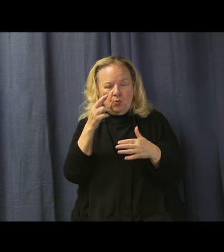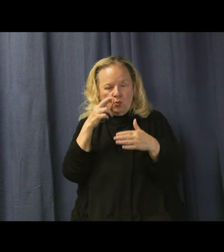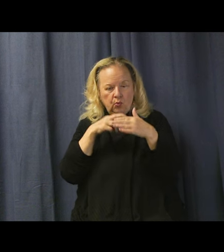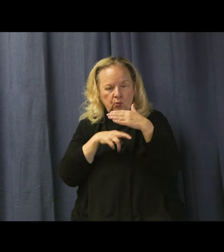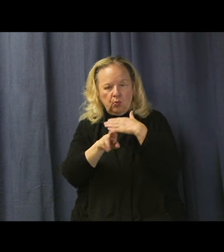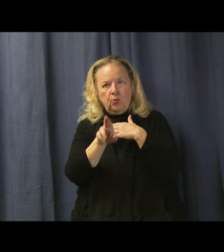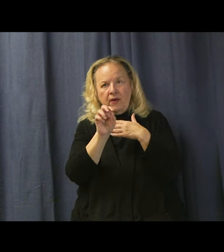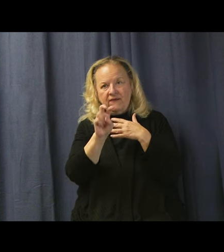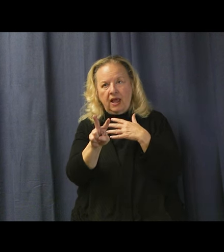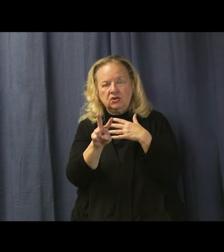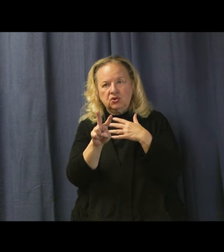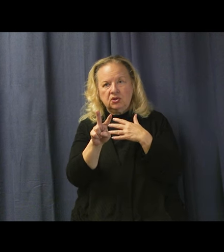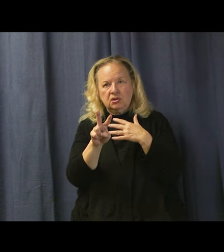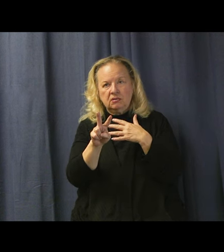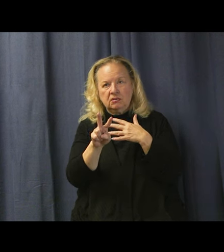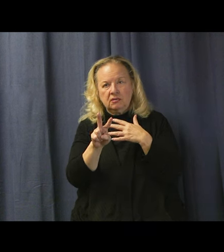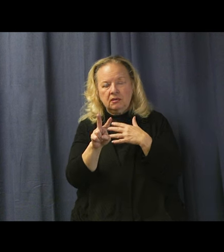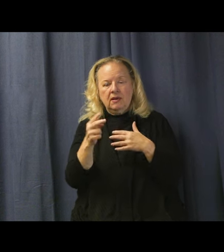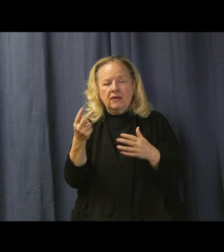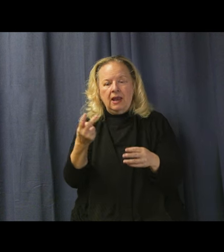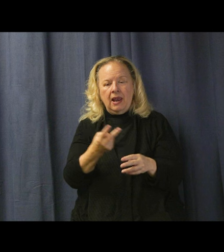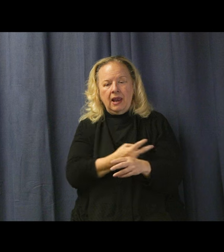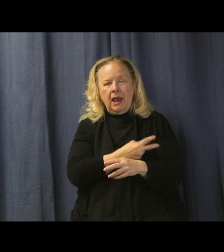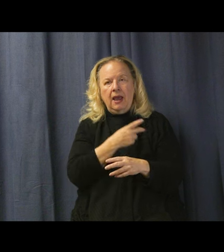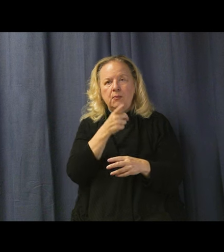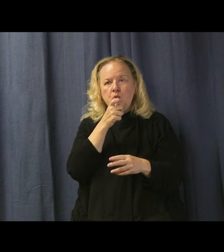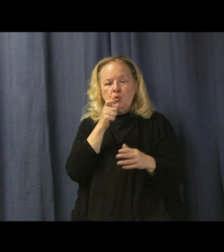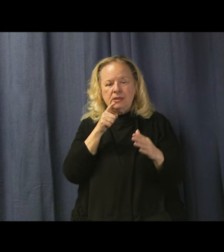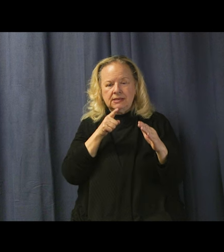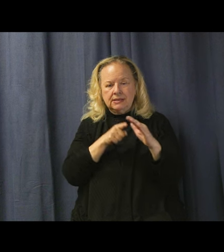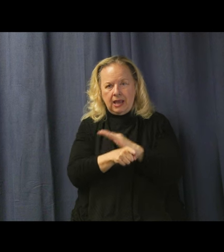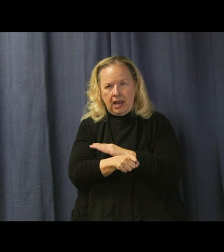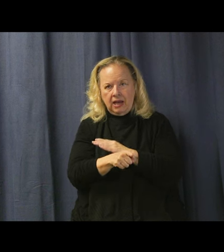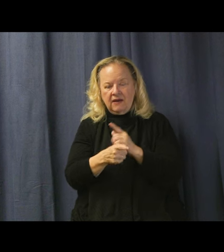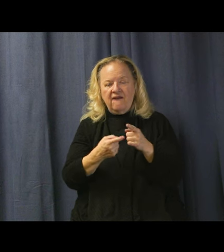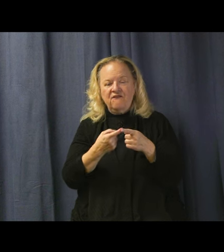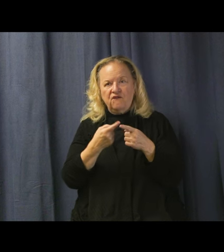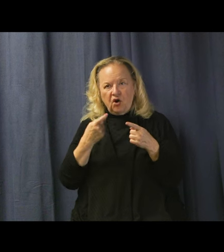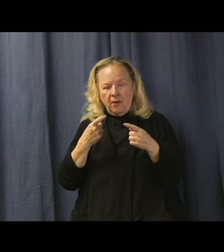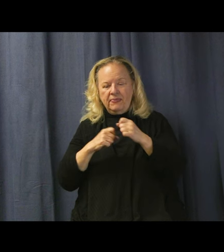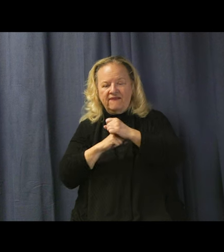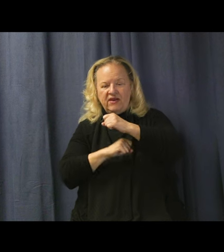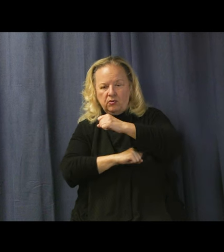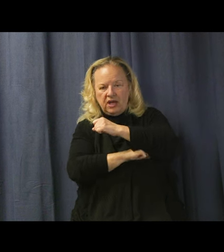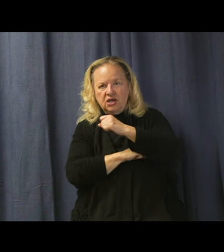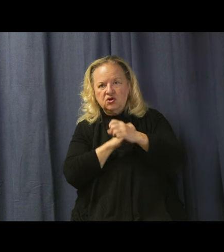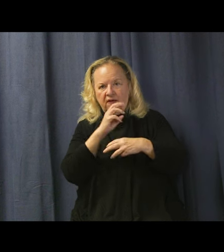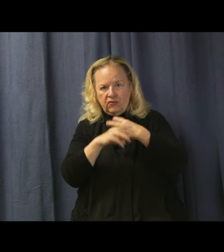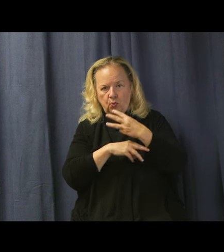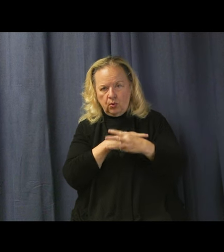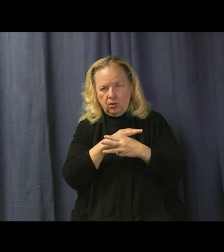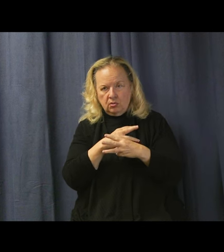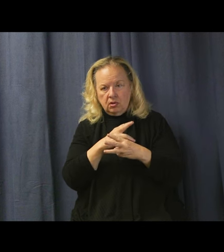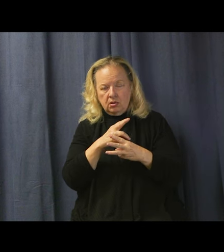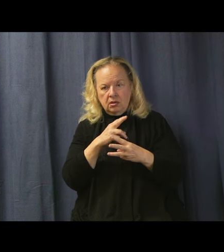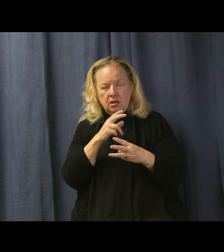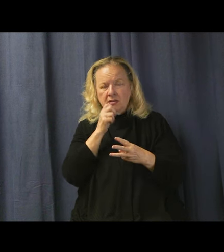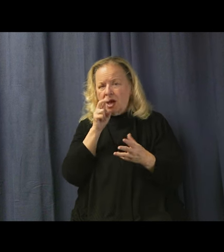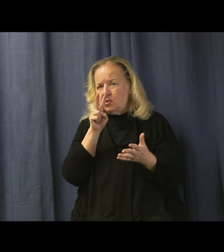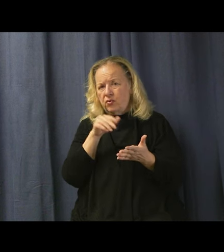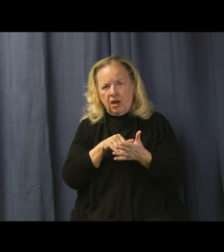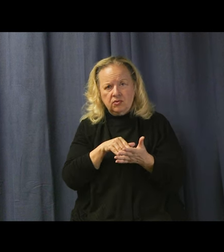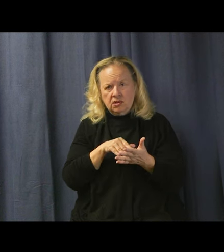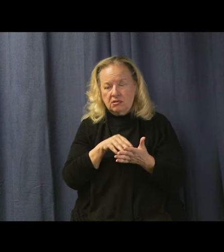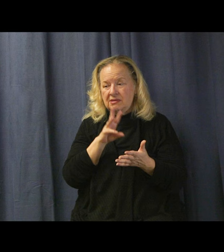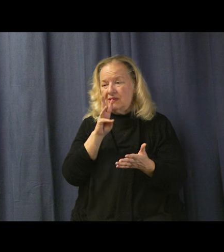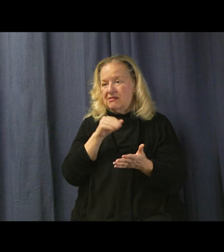Revelation, it talks about the Lamb who was slain from the foundation of the world. Well, I'm not talking 2,000 years ago. I'm talking